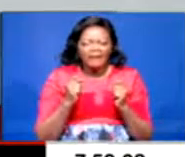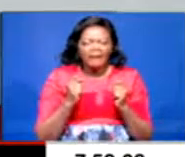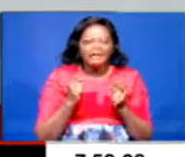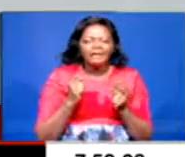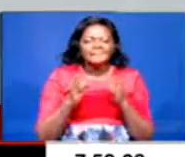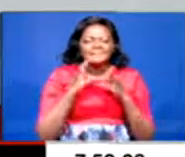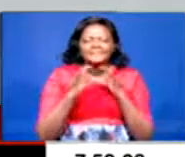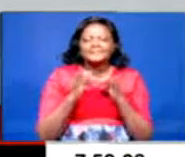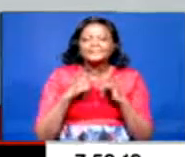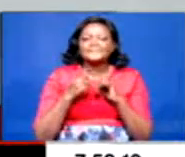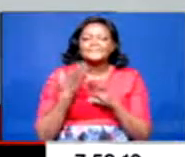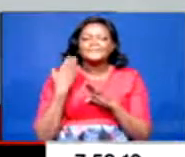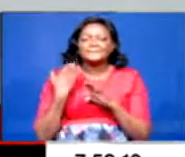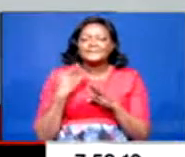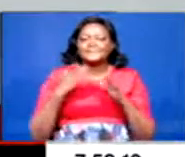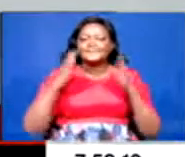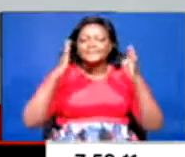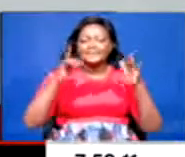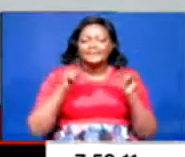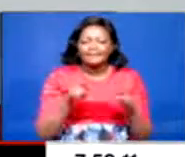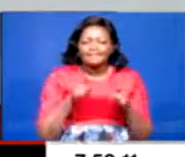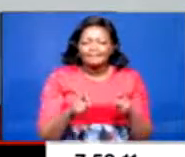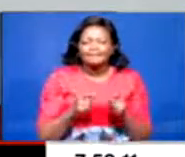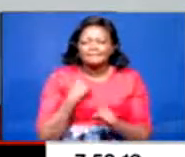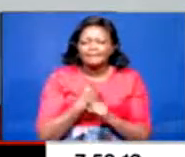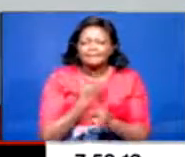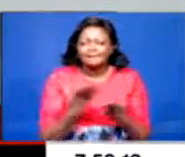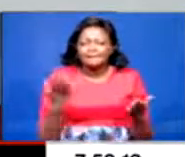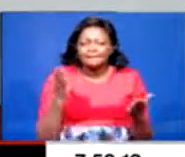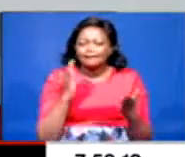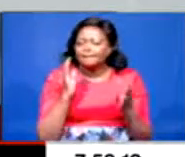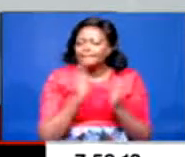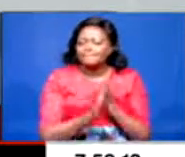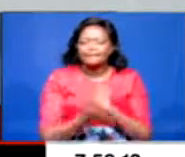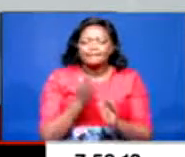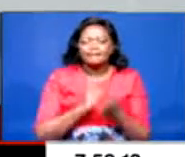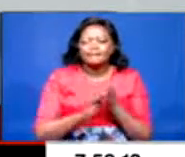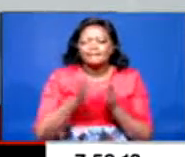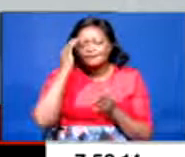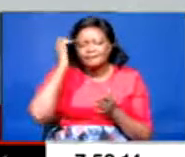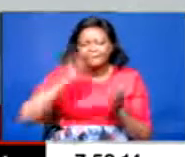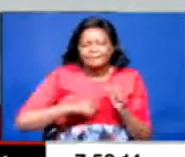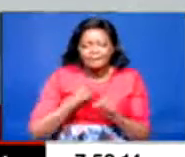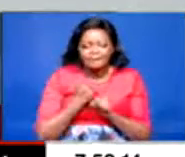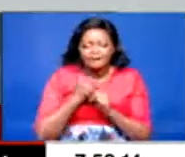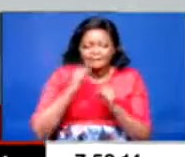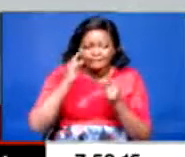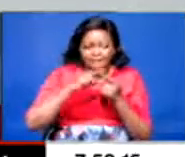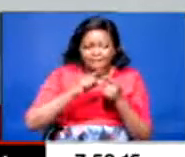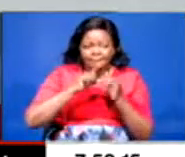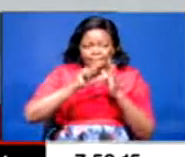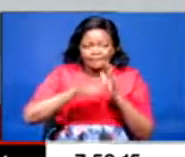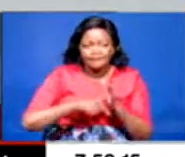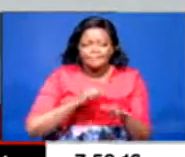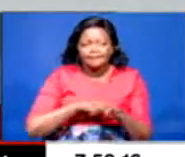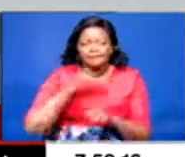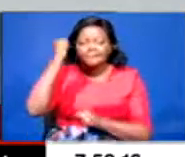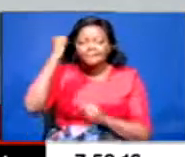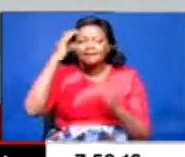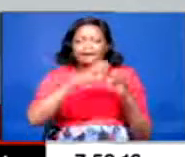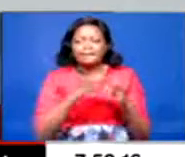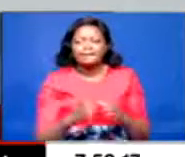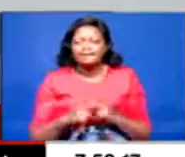beginning, that was one of the biggest criticisms. They were doing things and nobody knew what they were doing. Until now, much later, when the political parties start giving a lot